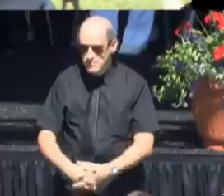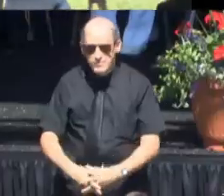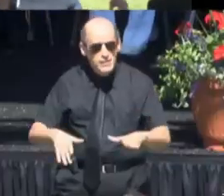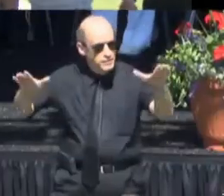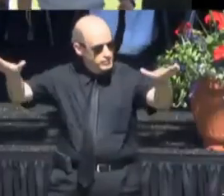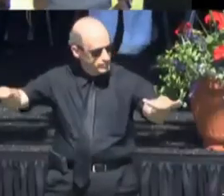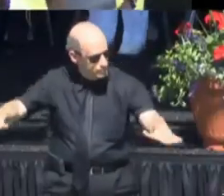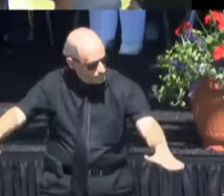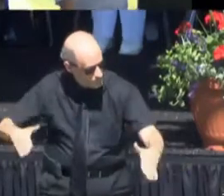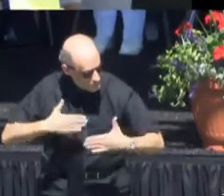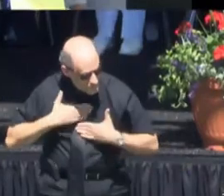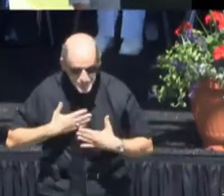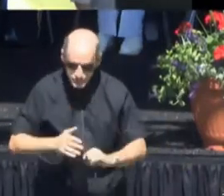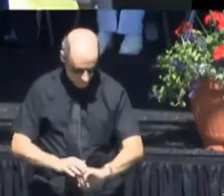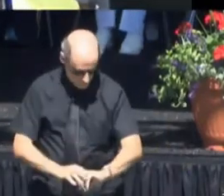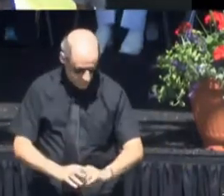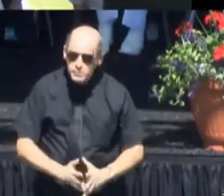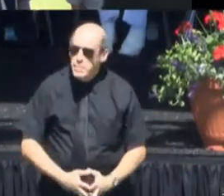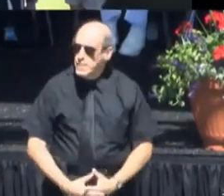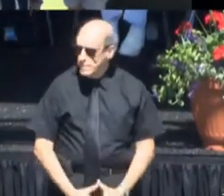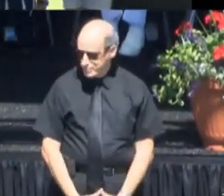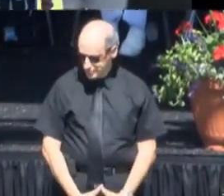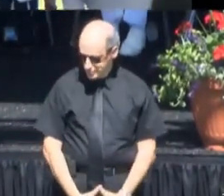Please be seated.